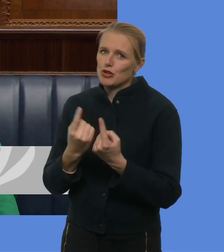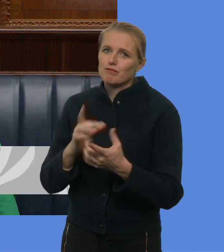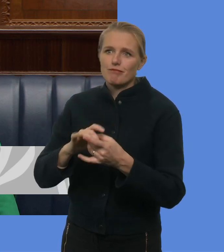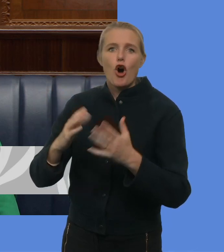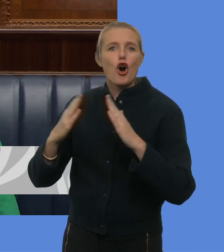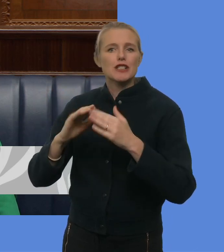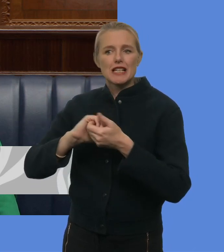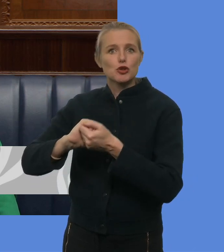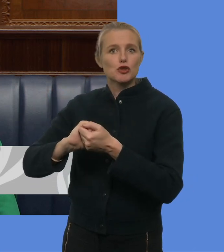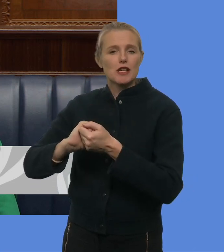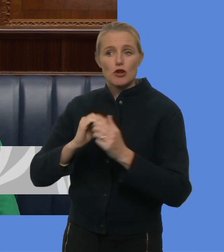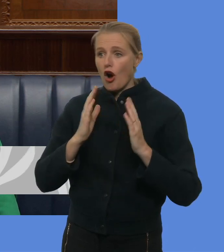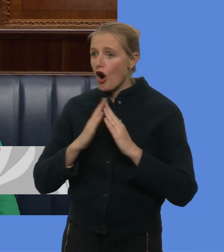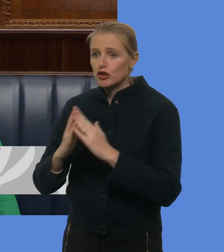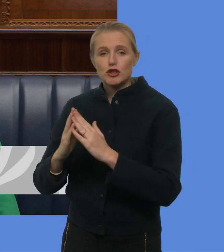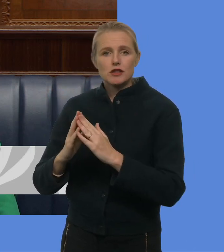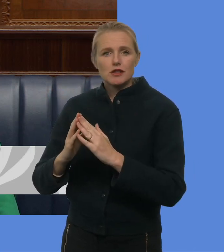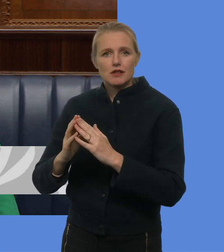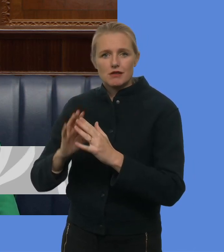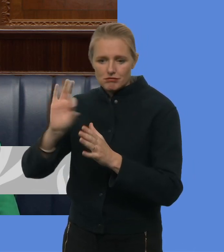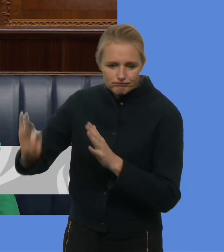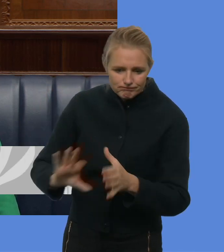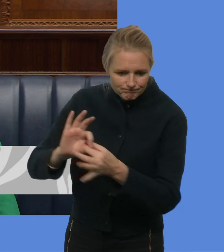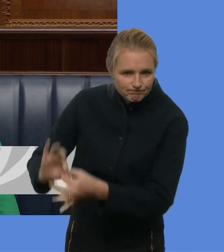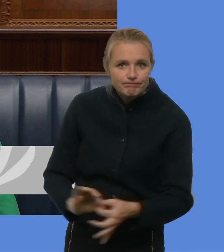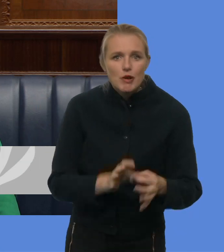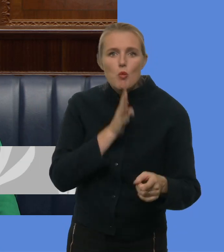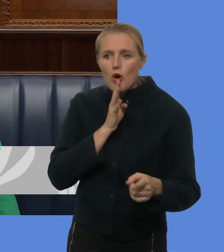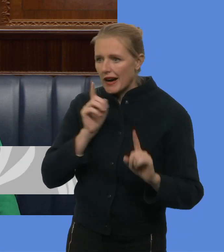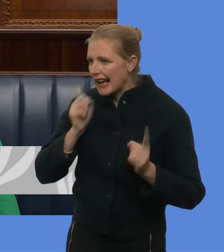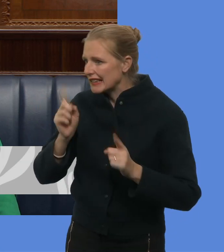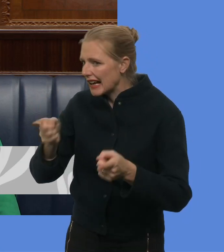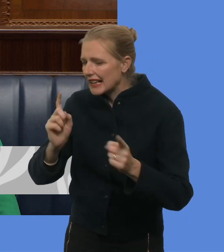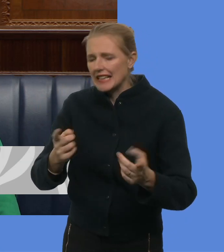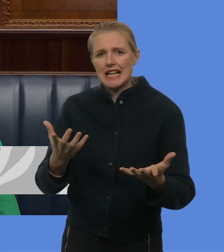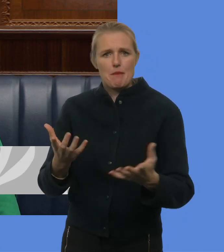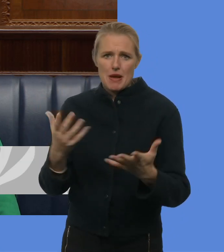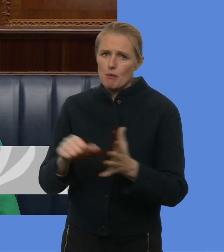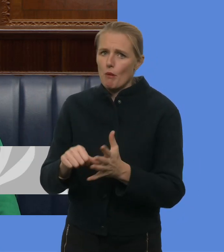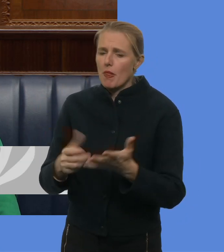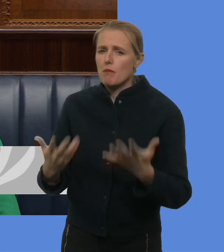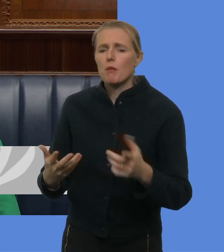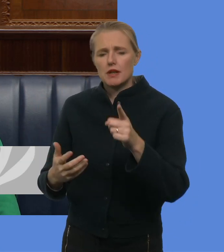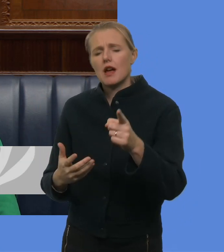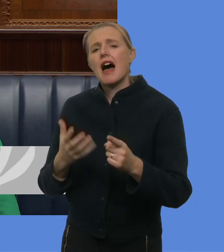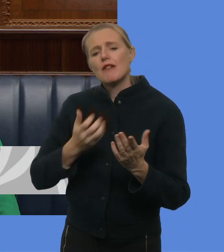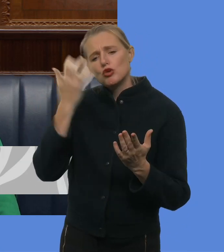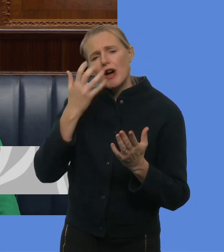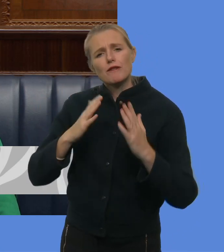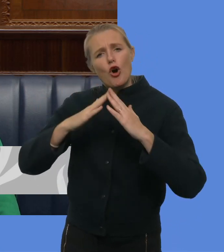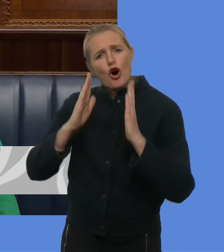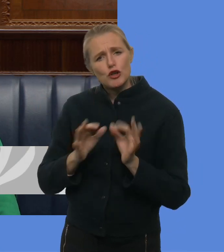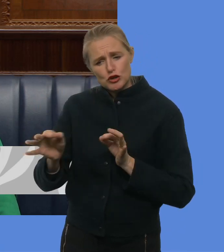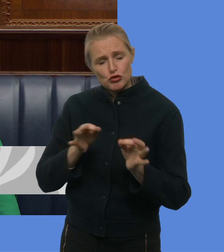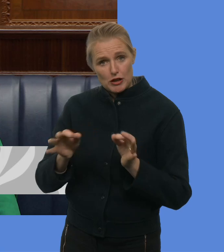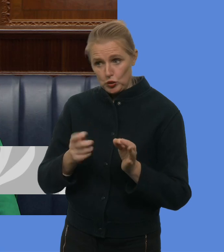getting houses onto the system. So we also have the draft housing strategy coming forward. So how can